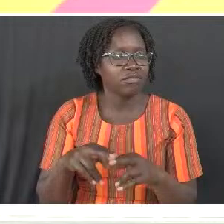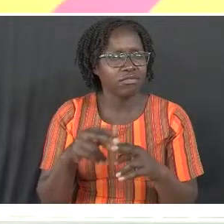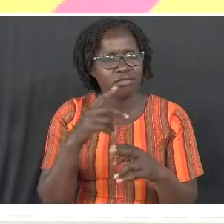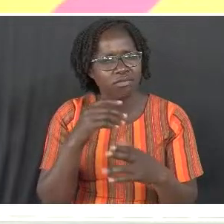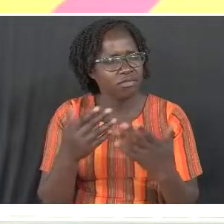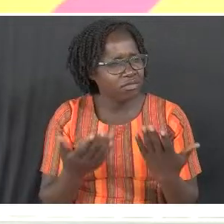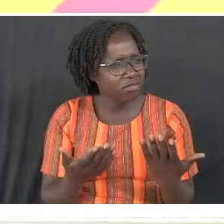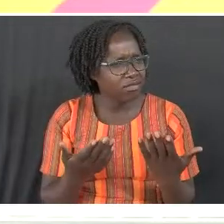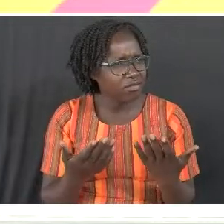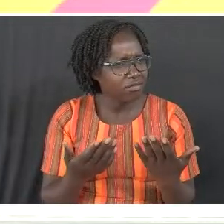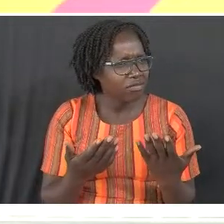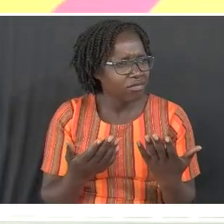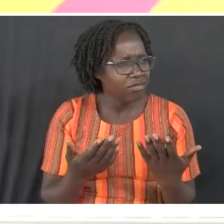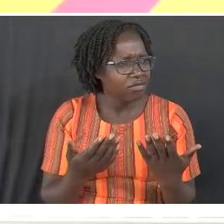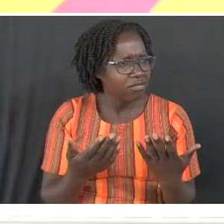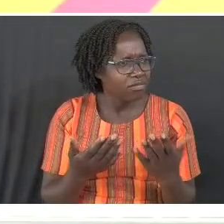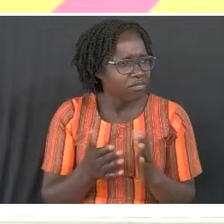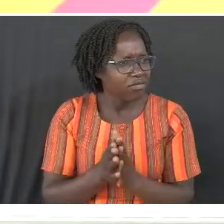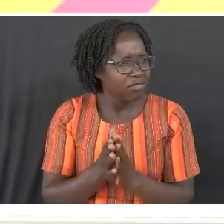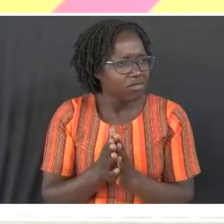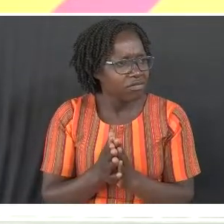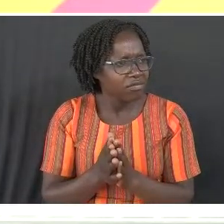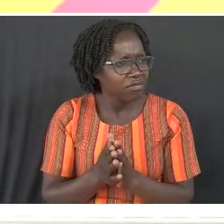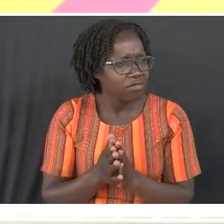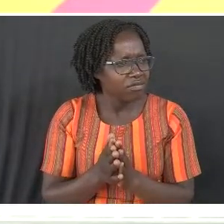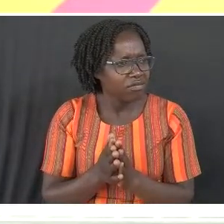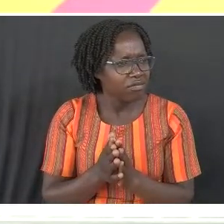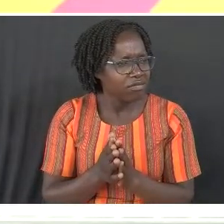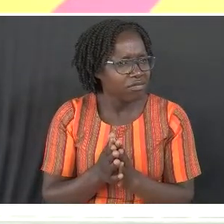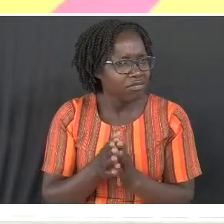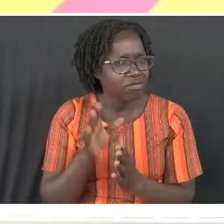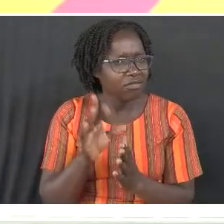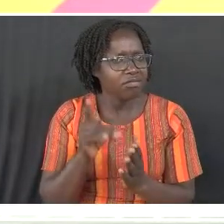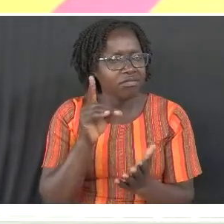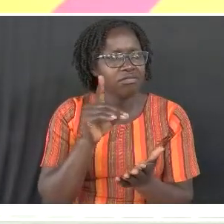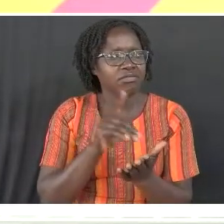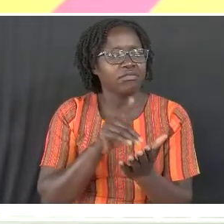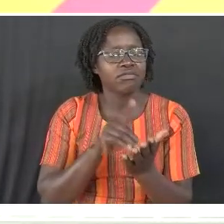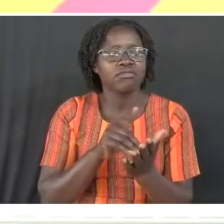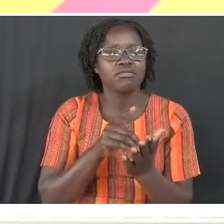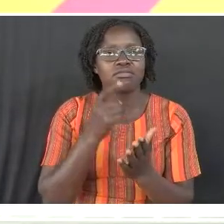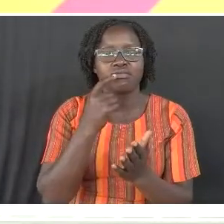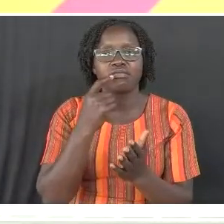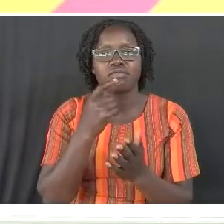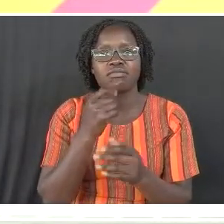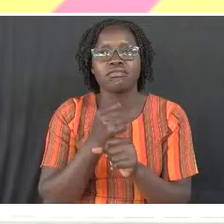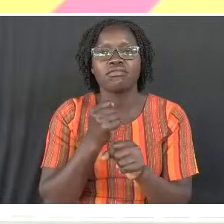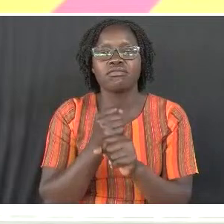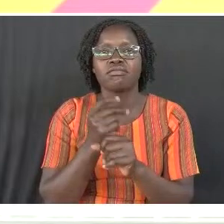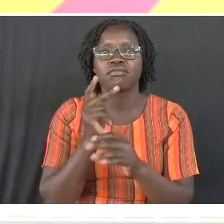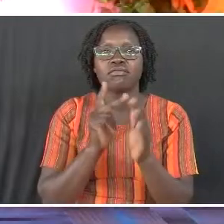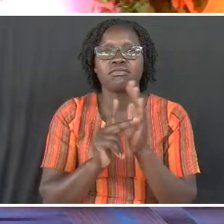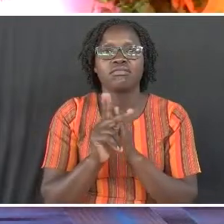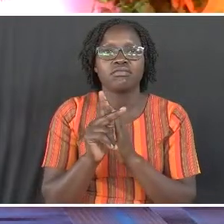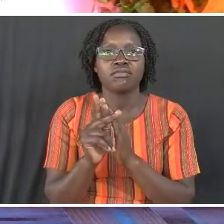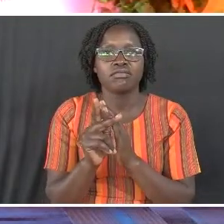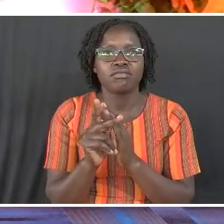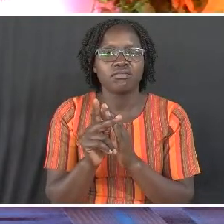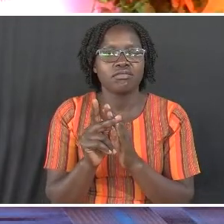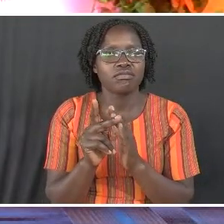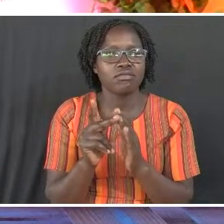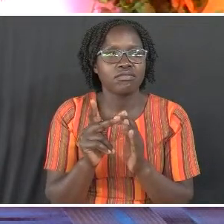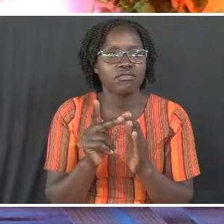white, we'll always advise you to visit a dentist, and then we'll do the professional teeth